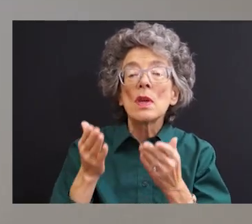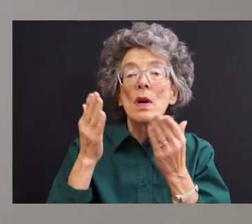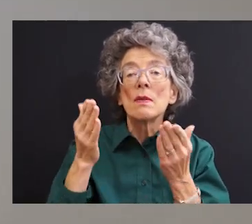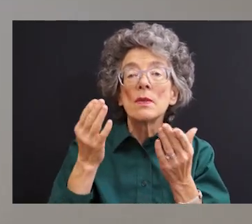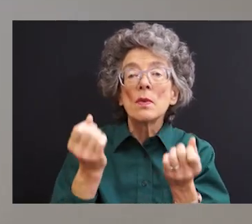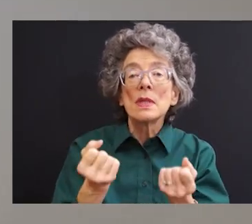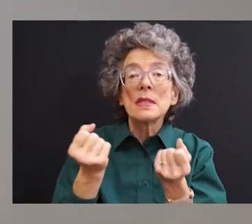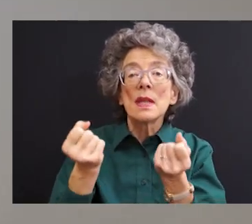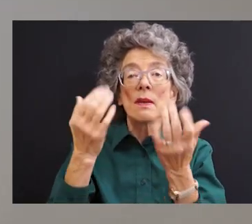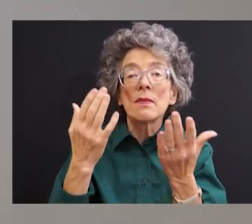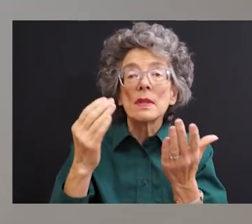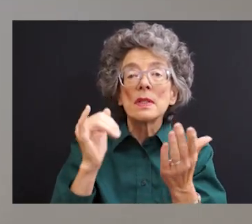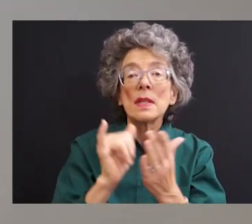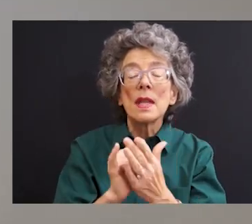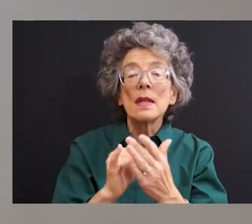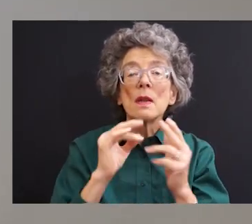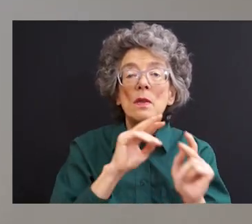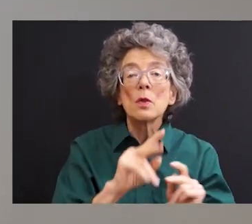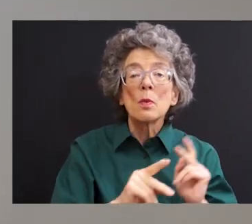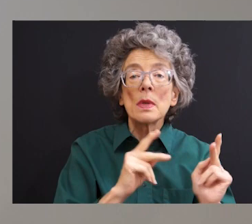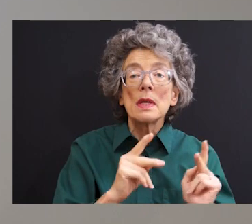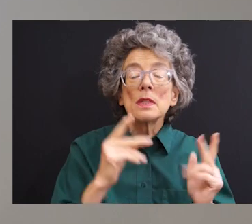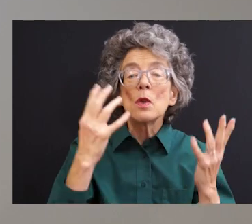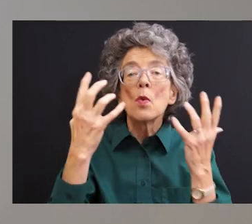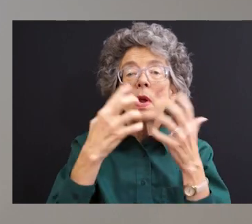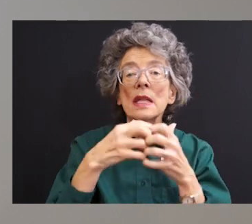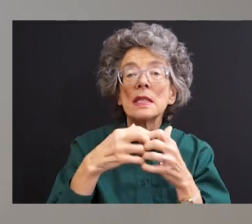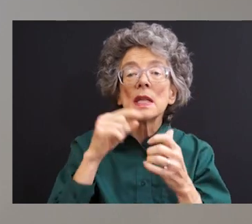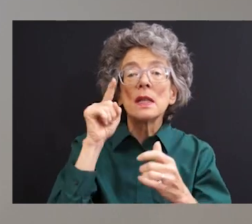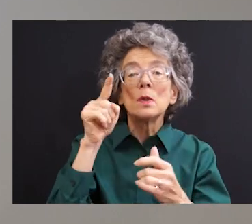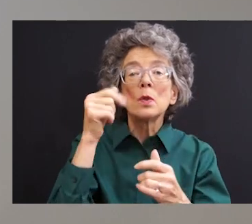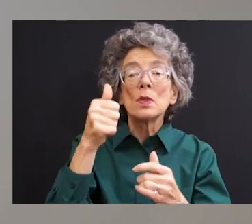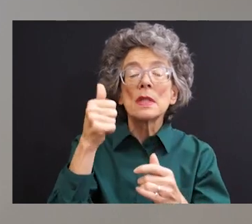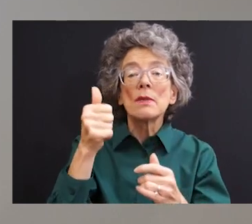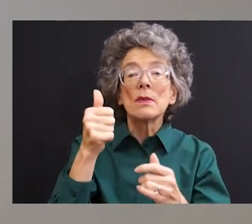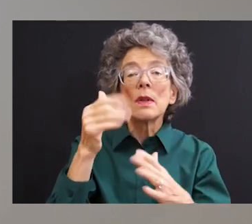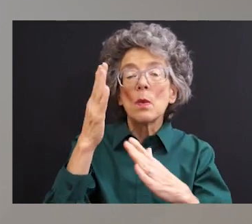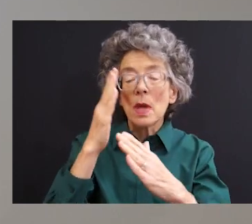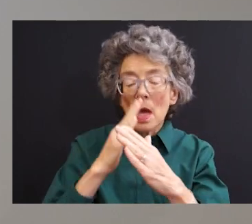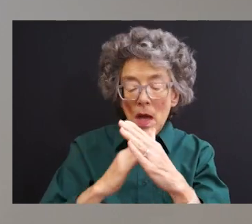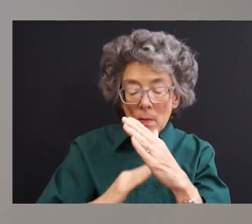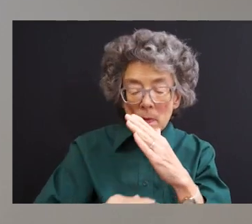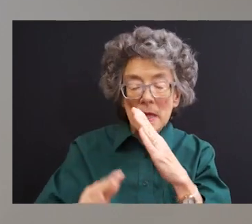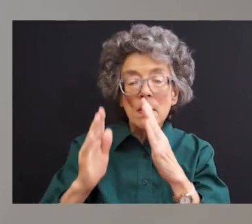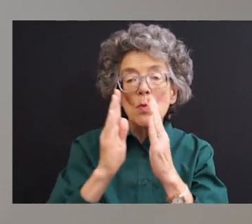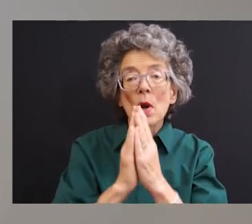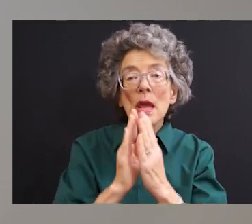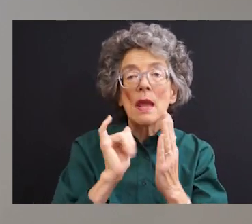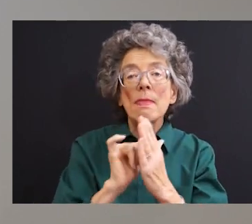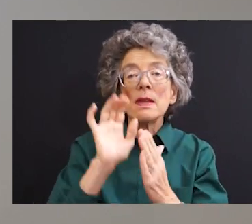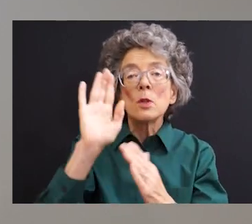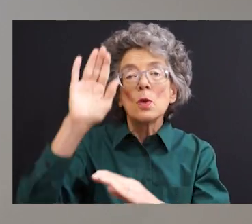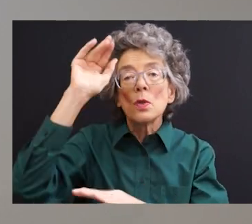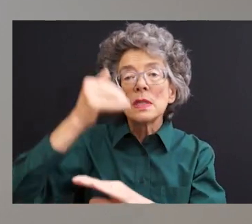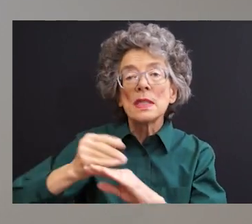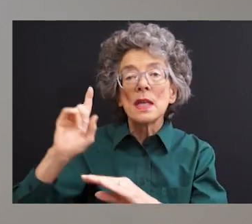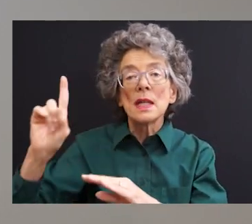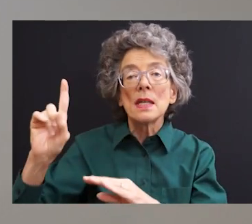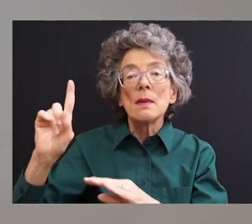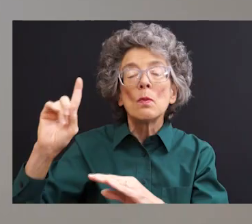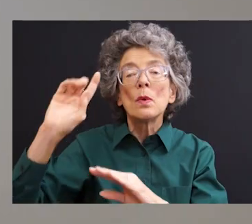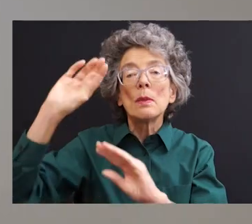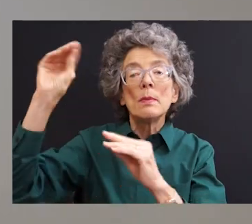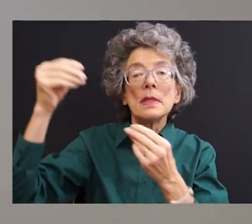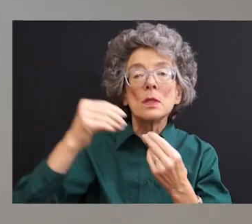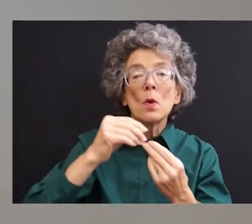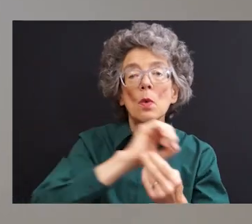the sacrifice by which the human race is reconciled to you, we humbly pray that your Son himself may